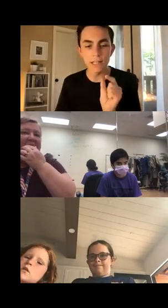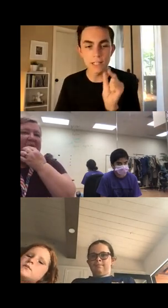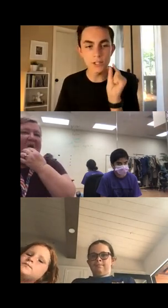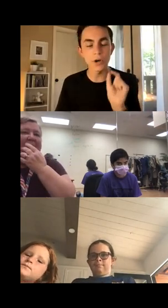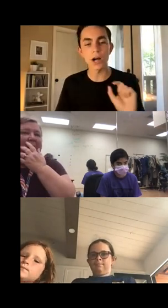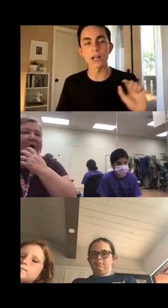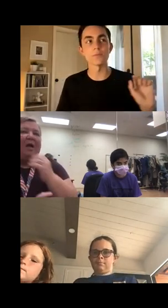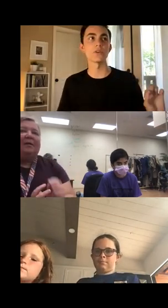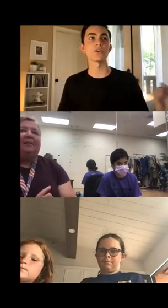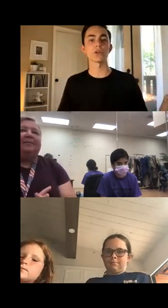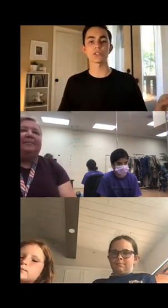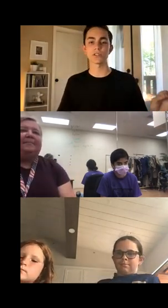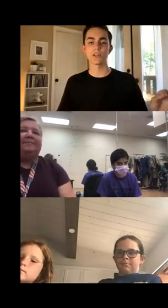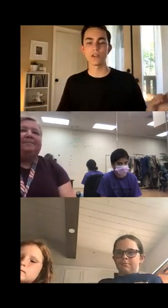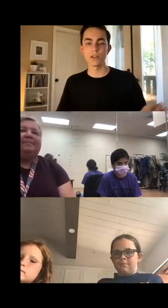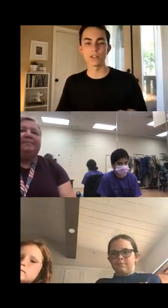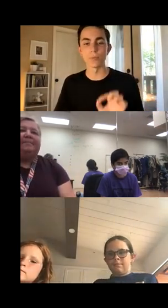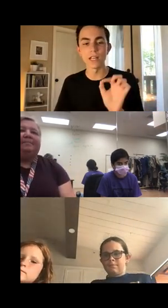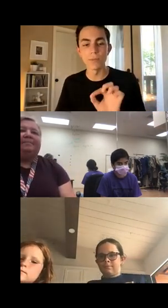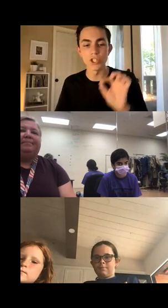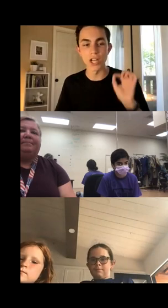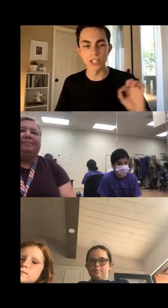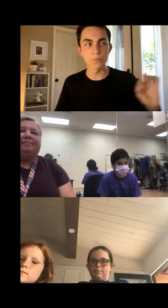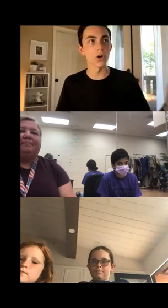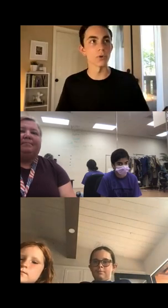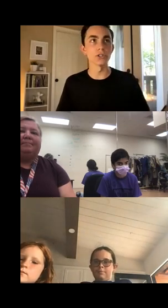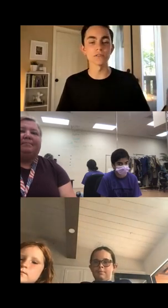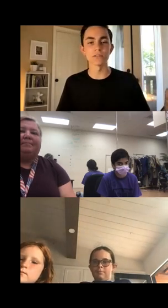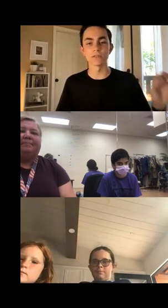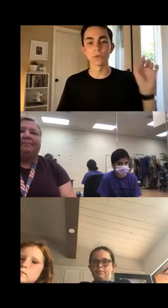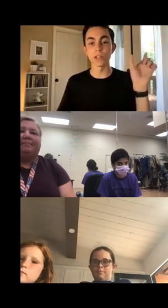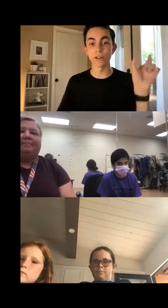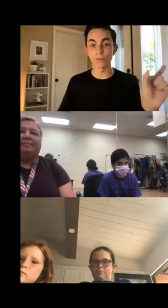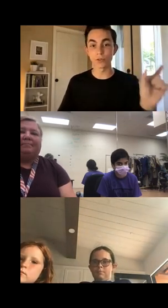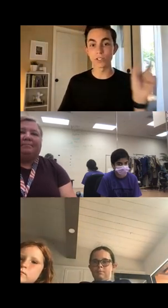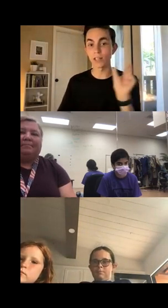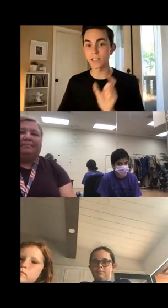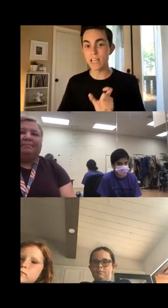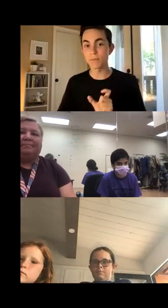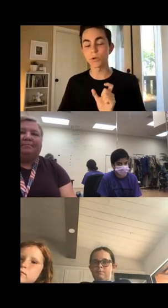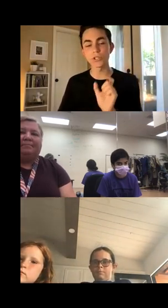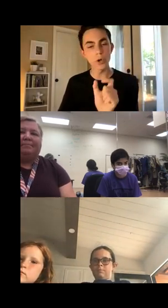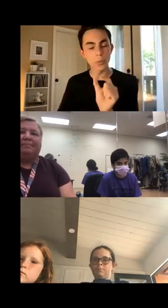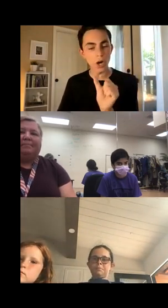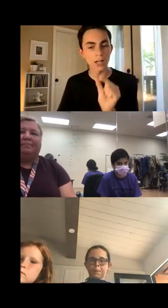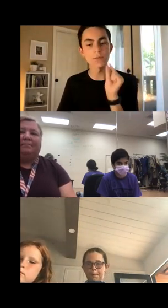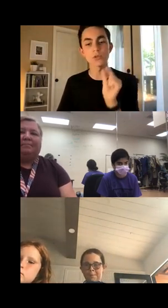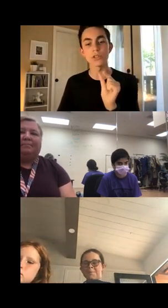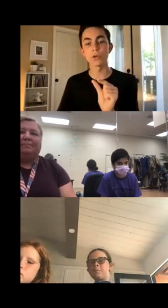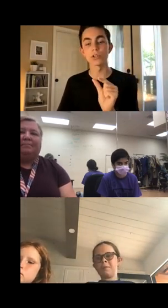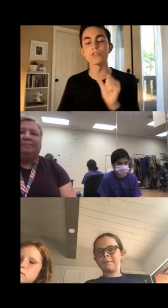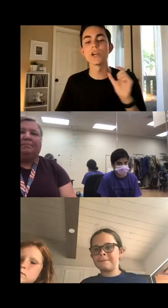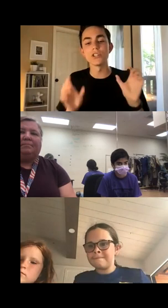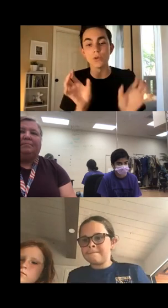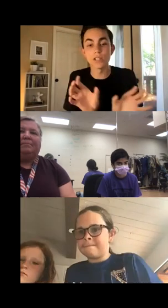a slight pause between your words. So my name is Jett Palmer. When you have a first and last name, you want a small pause in between